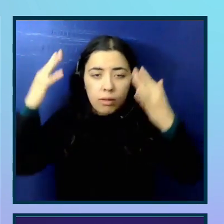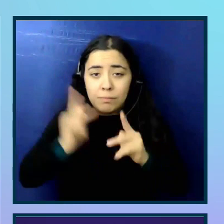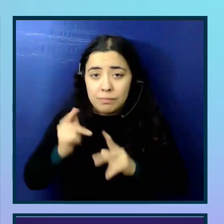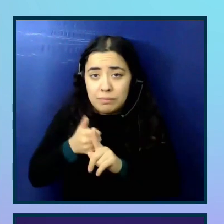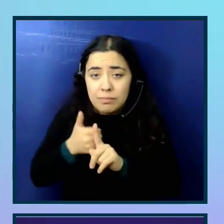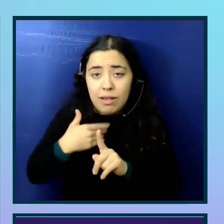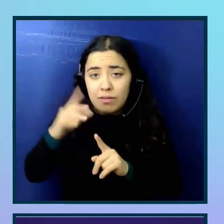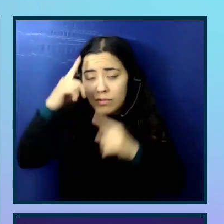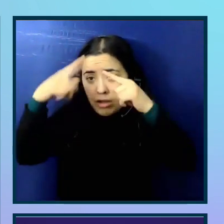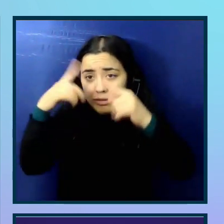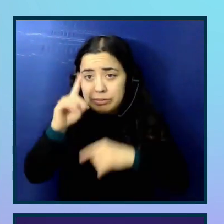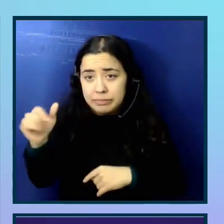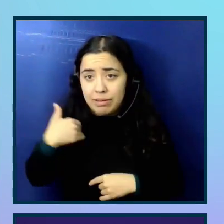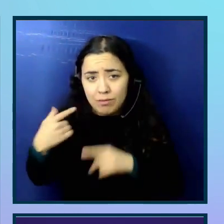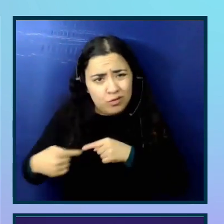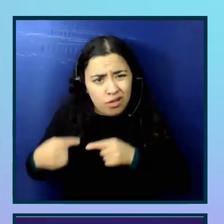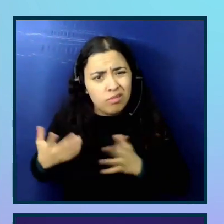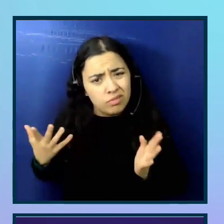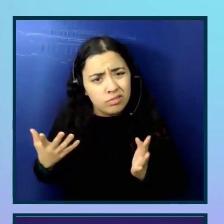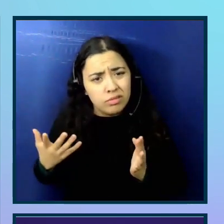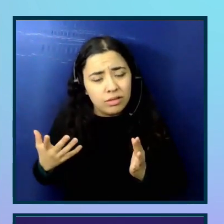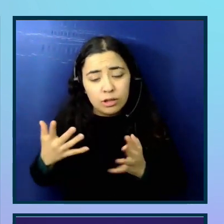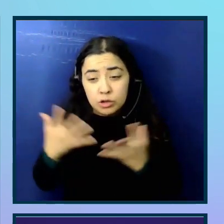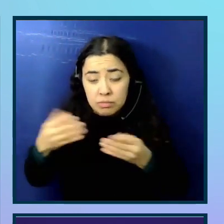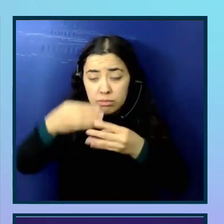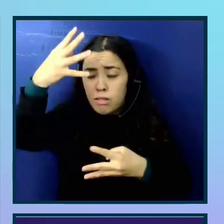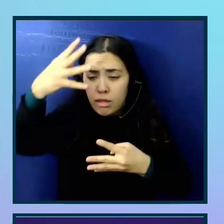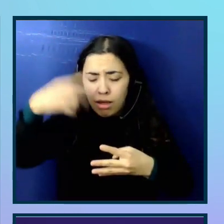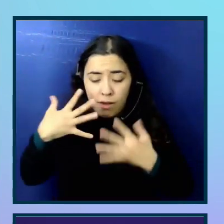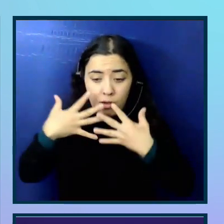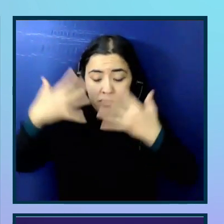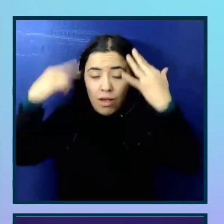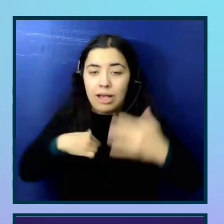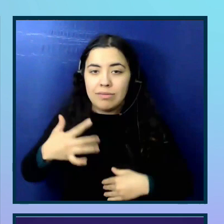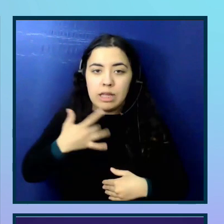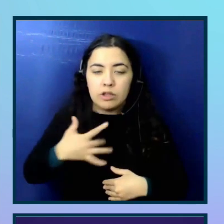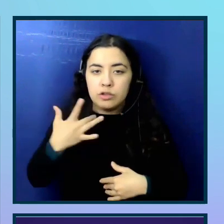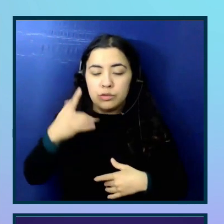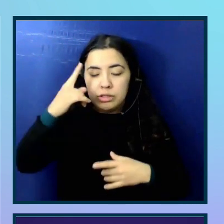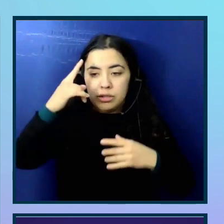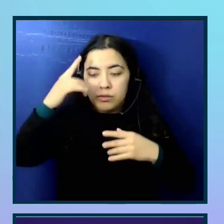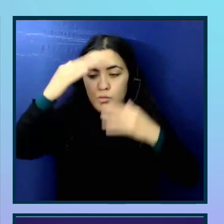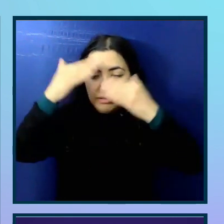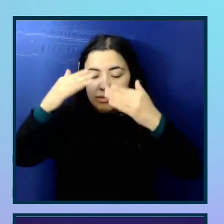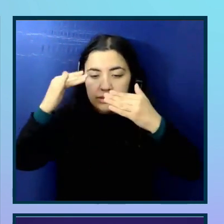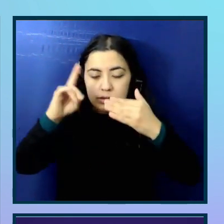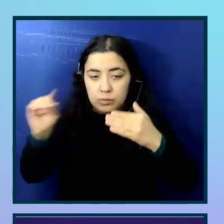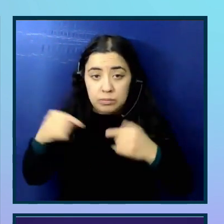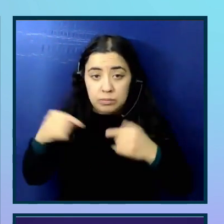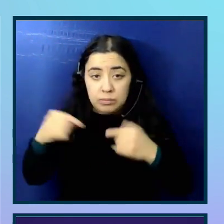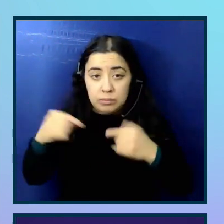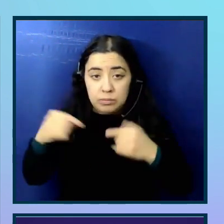with. When there's too much content on the screen, I get overwhelmed. I have sensory processing disorder, so my eyes check out. They're gone. So